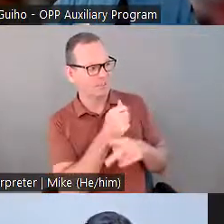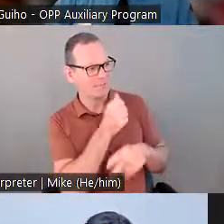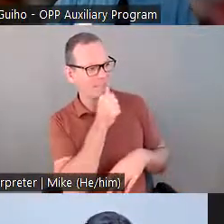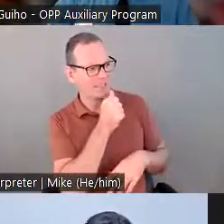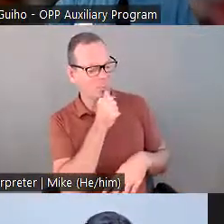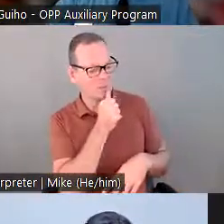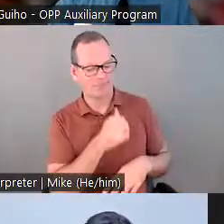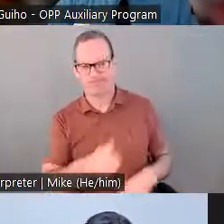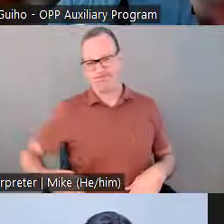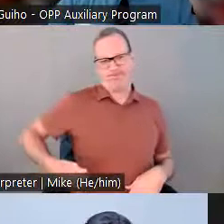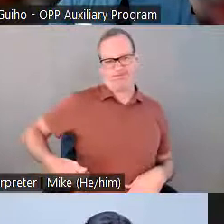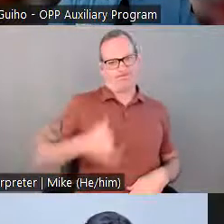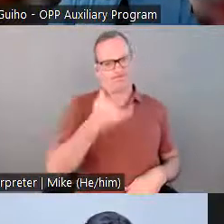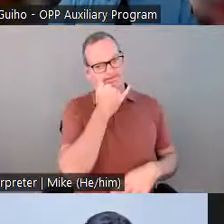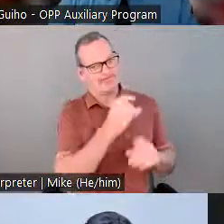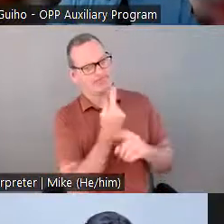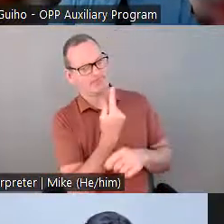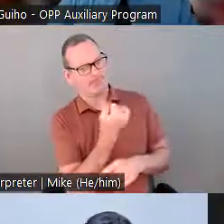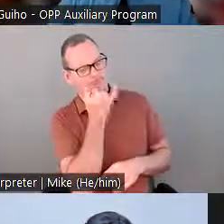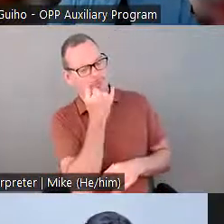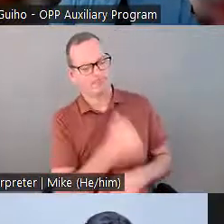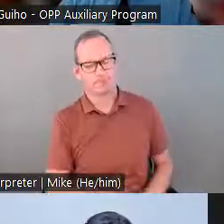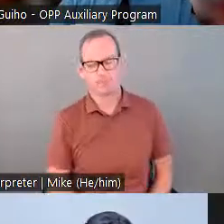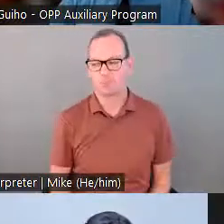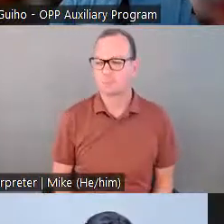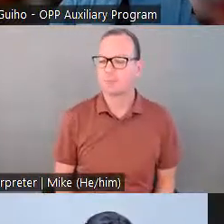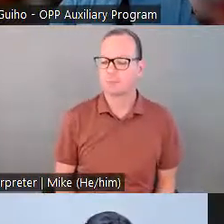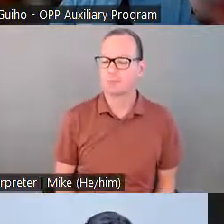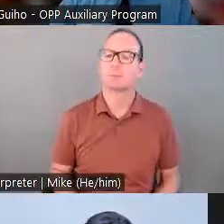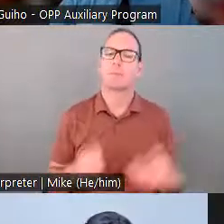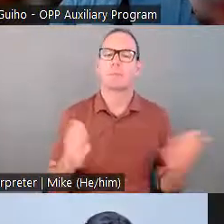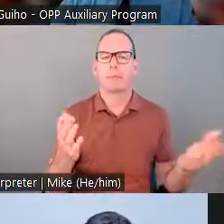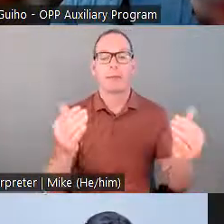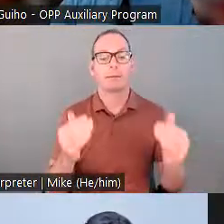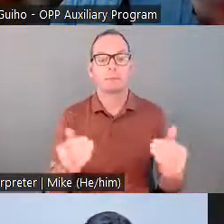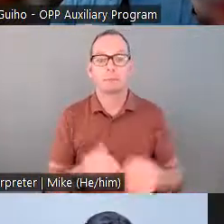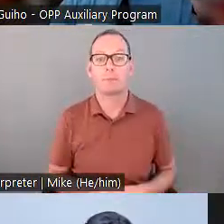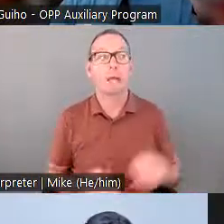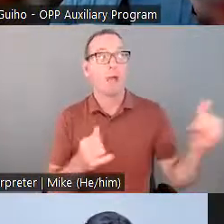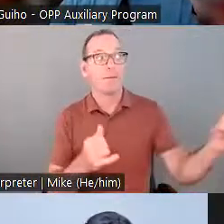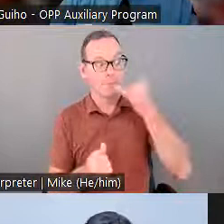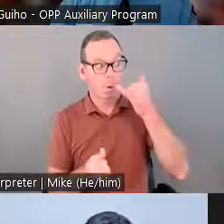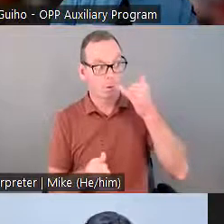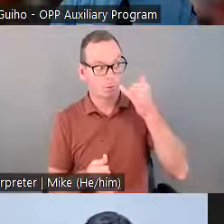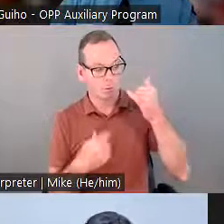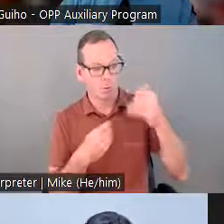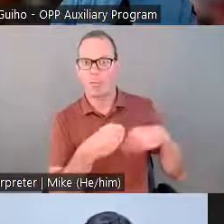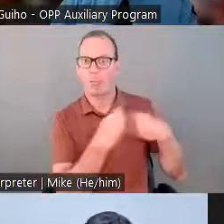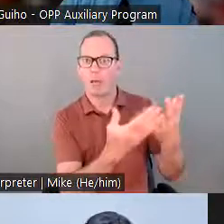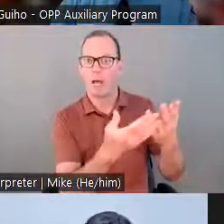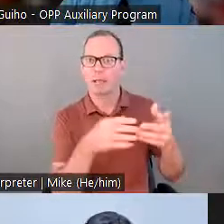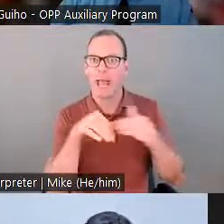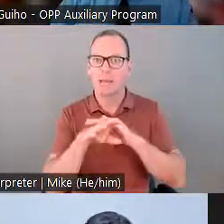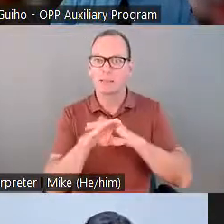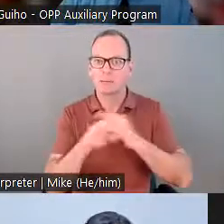The only tips we have here, obviously, you never give remote access to your device to callers who've called you. And you never provide personal information